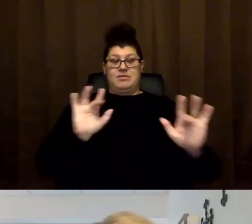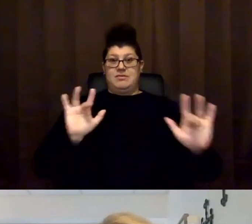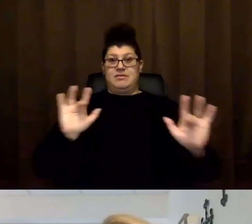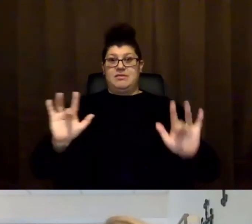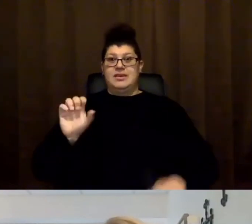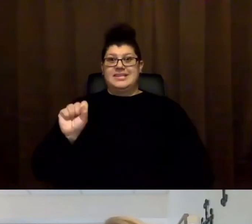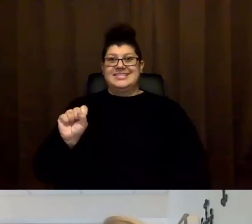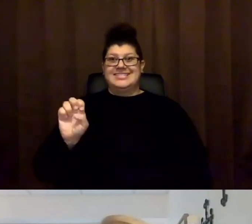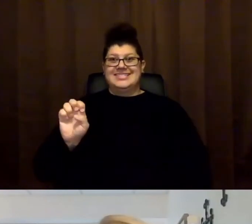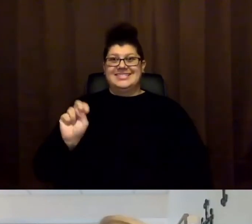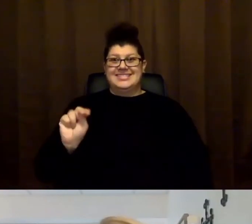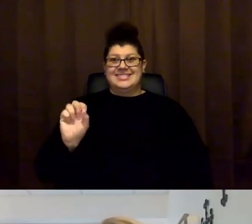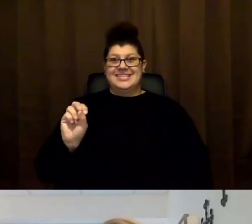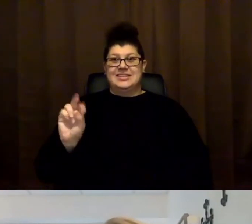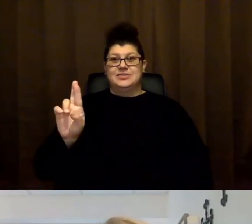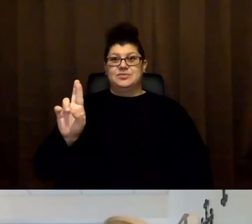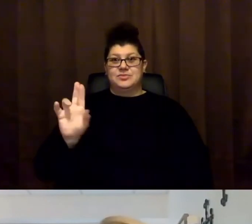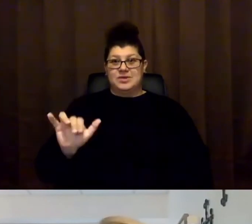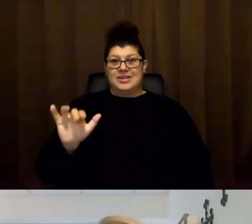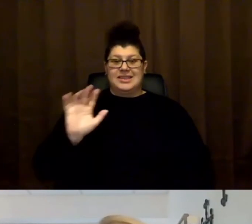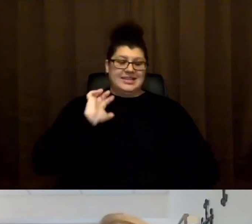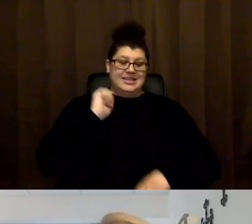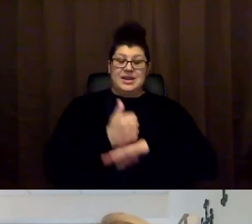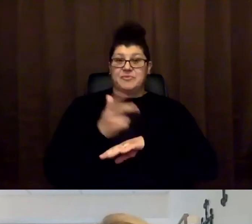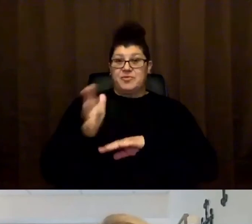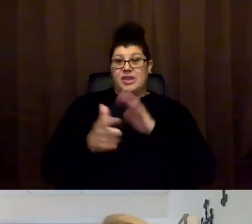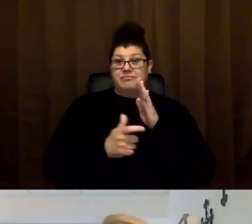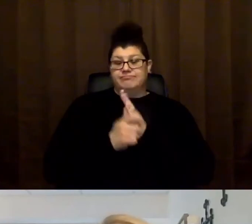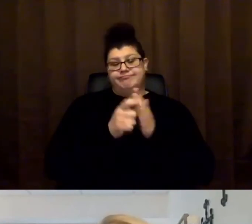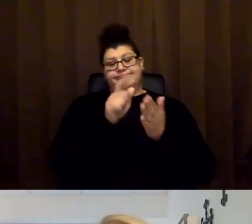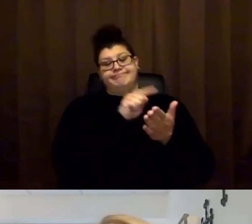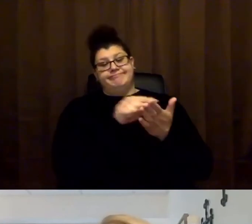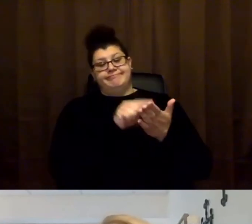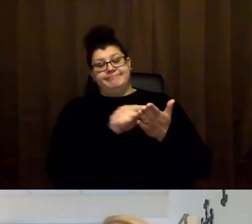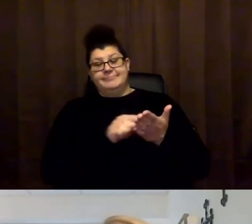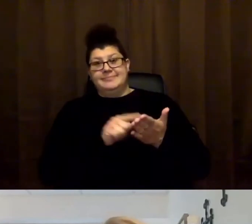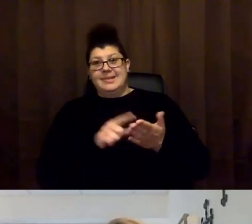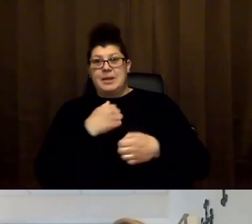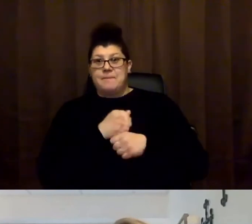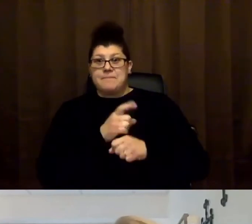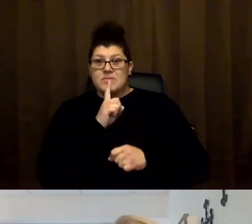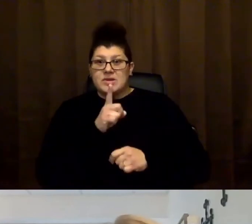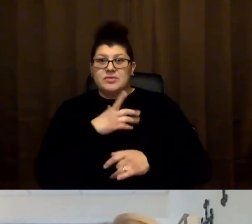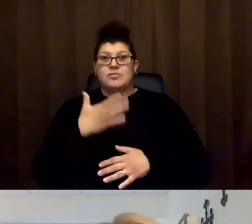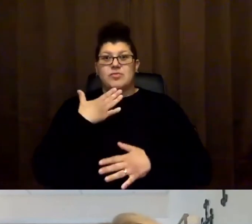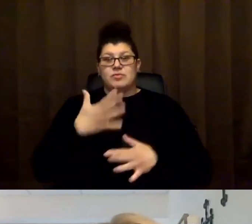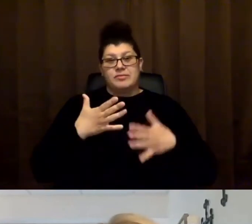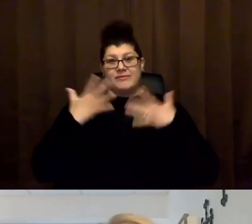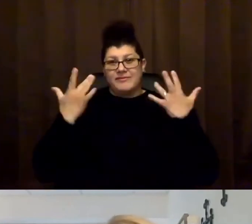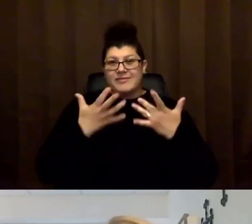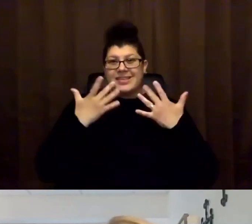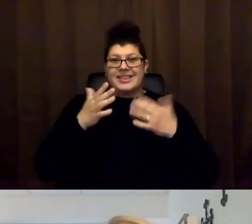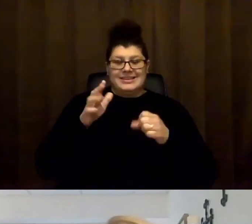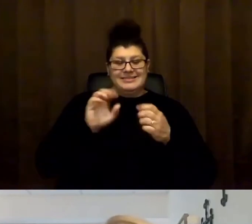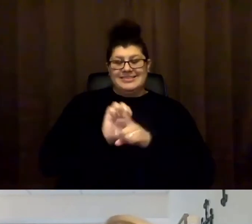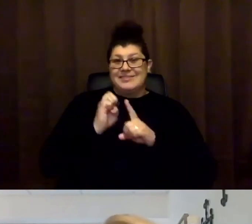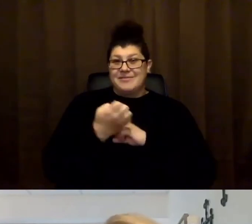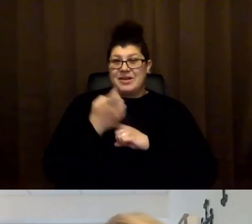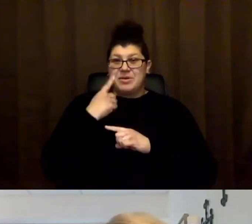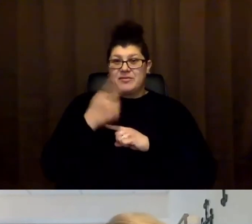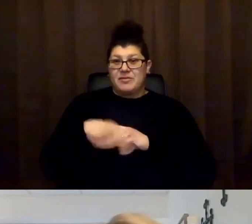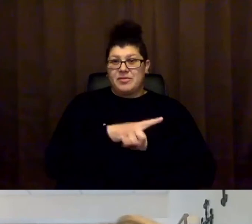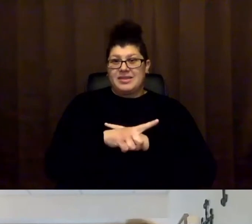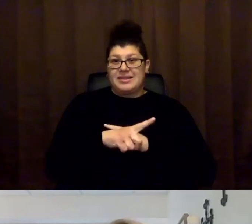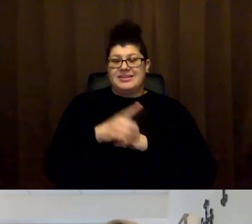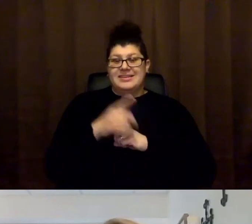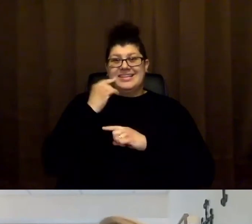create a sensory profile, and I make sure that it is a sensory-friendly environment when they come in, down to a separate waiting